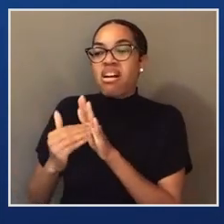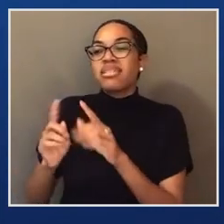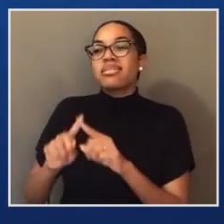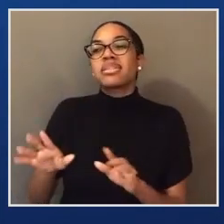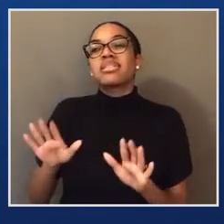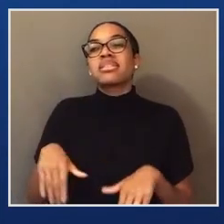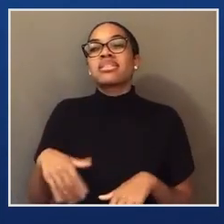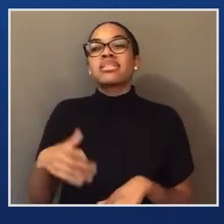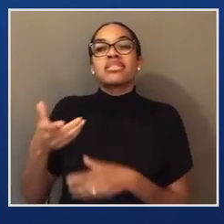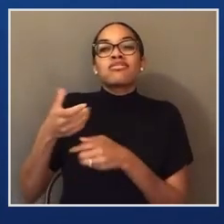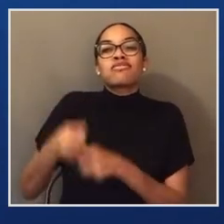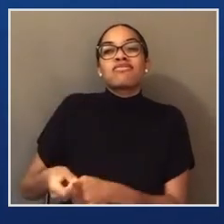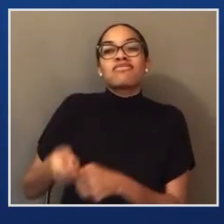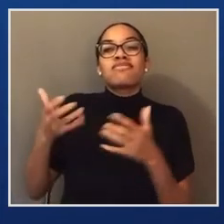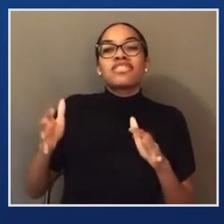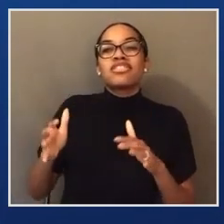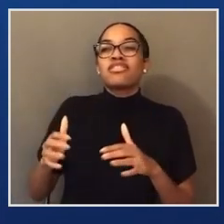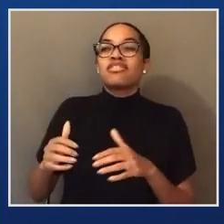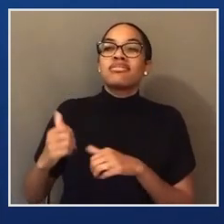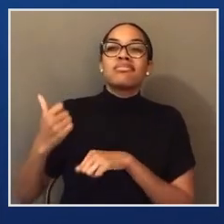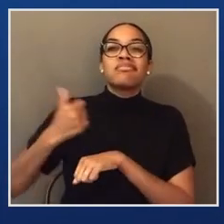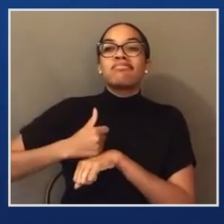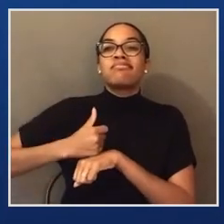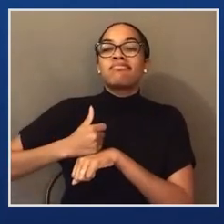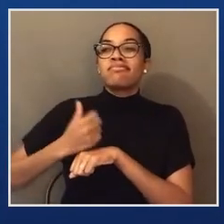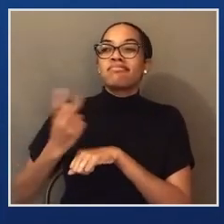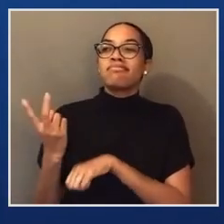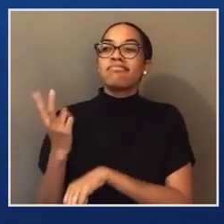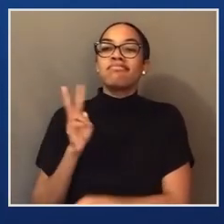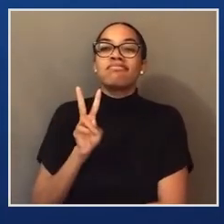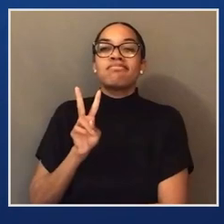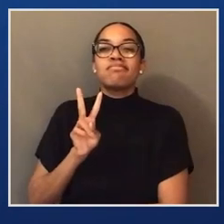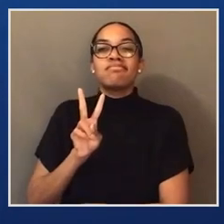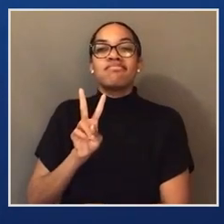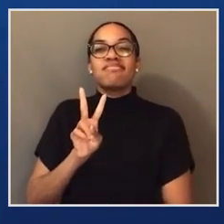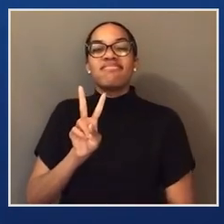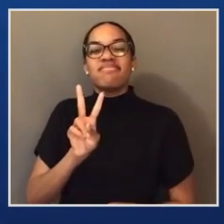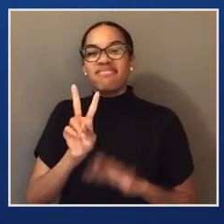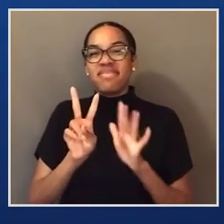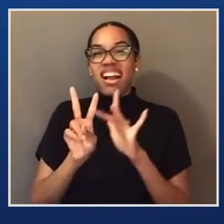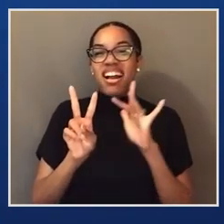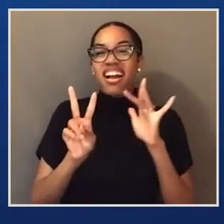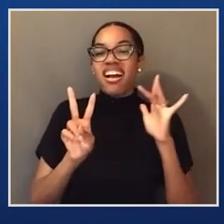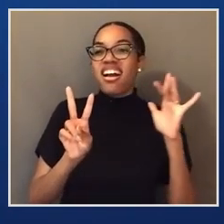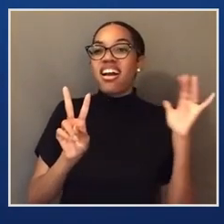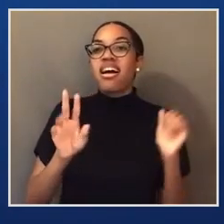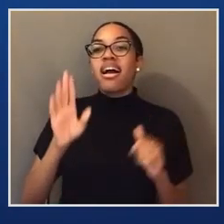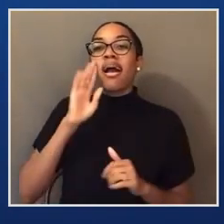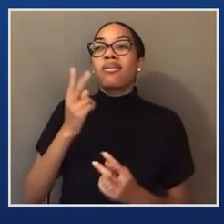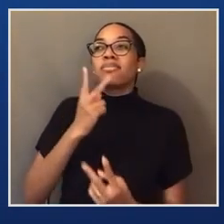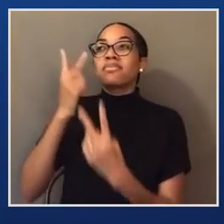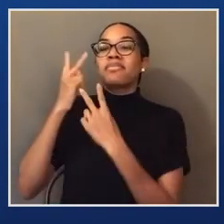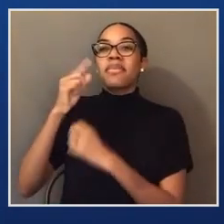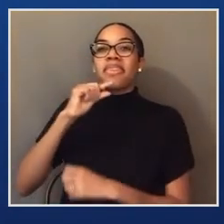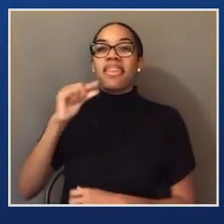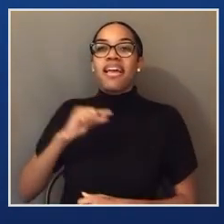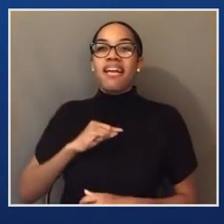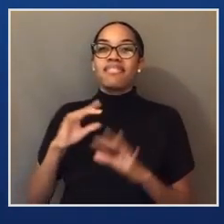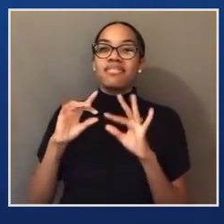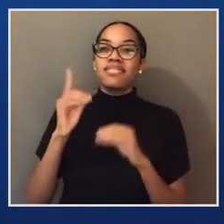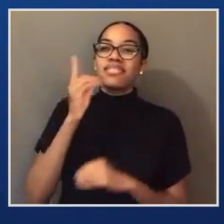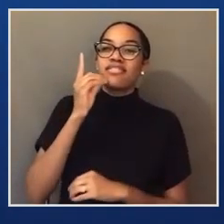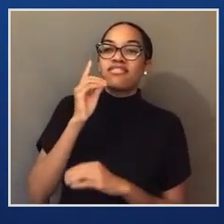many days, we on the block where Jenny stays. Honey baked ham with Henny glaze. Abraham inheritance, shawty, we plenty